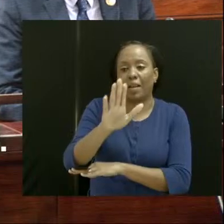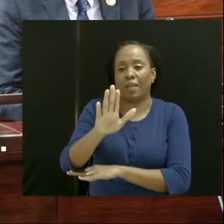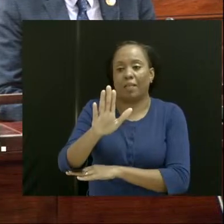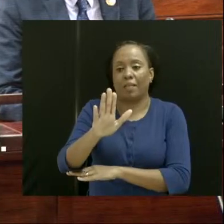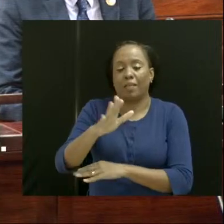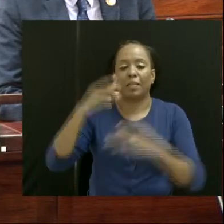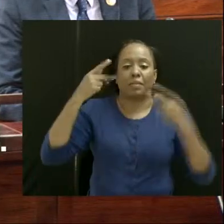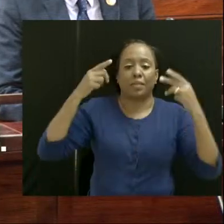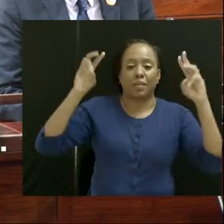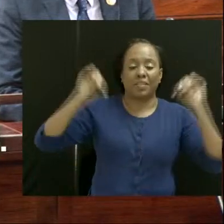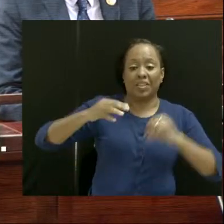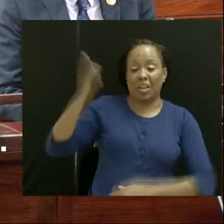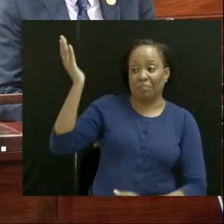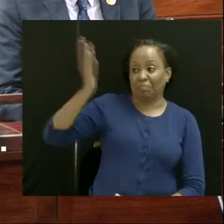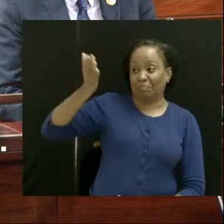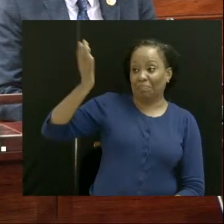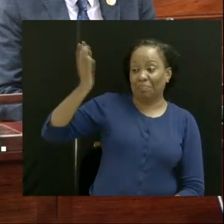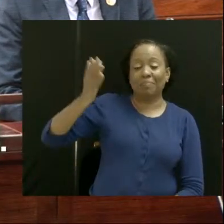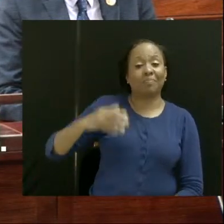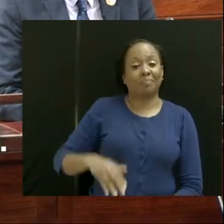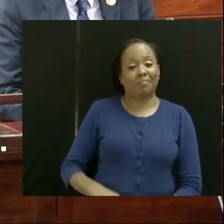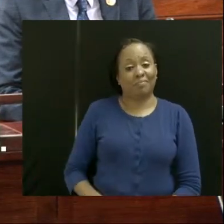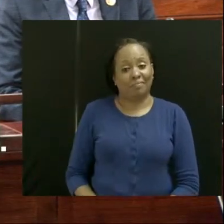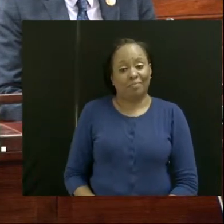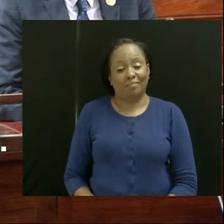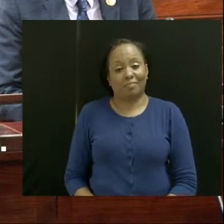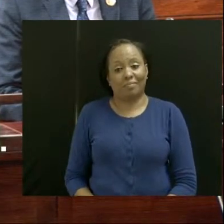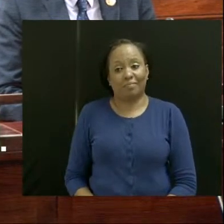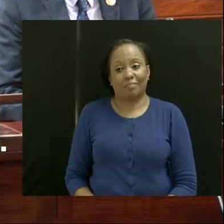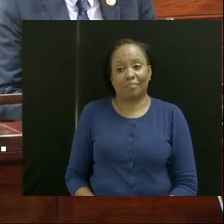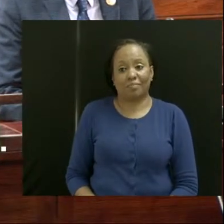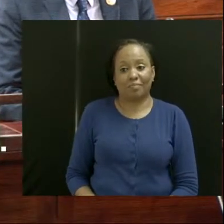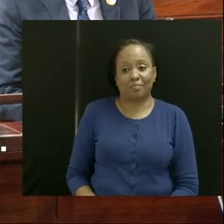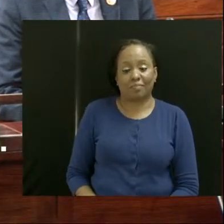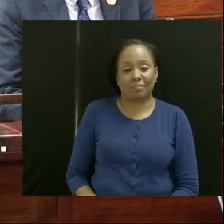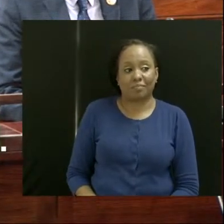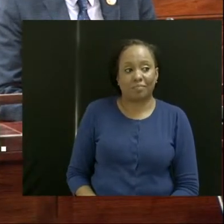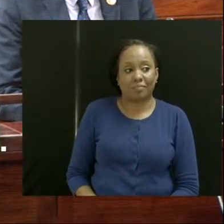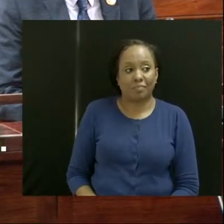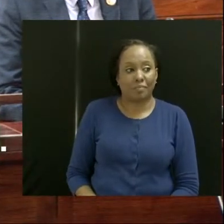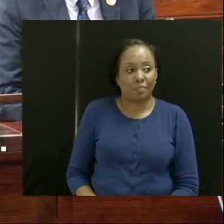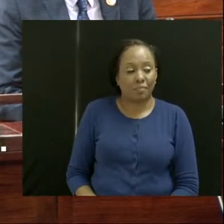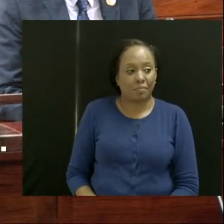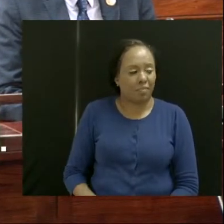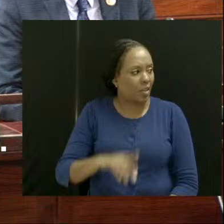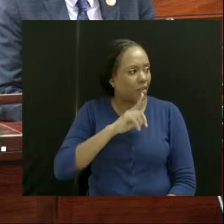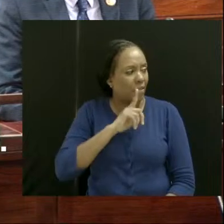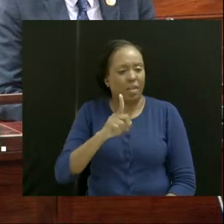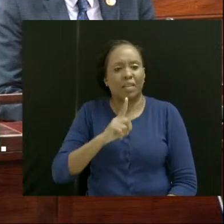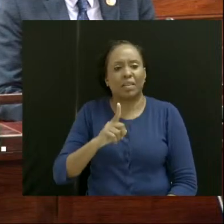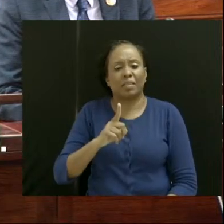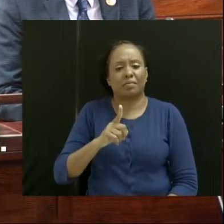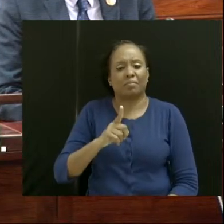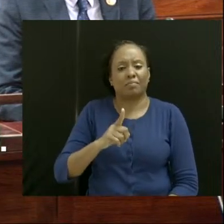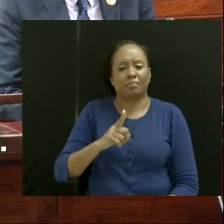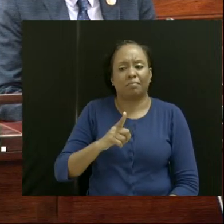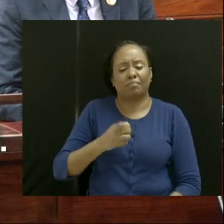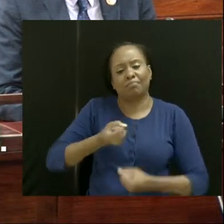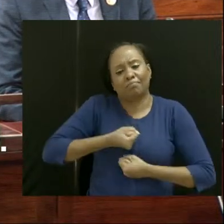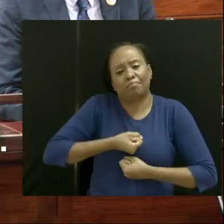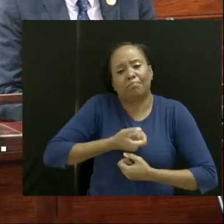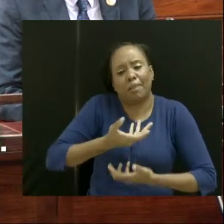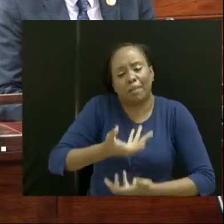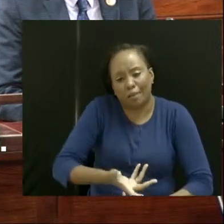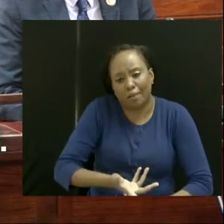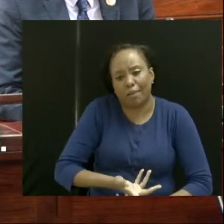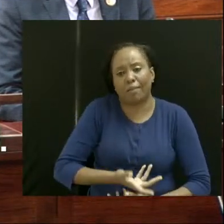gave us an expose of what is in her heart with respect to the